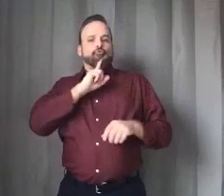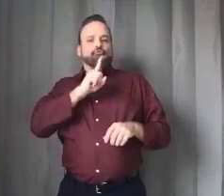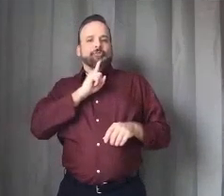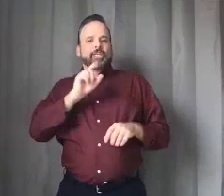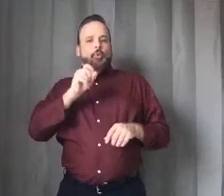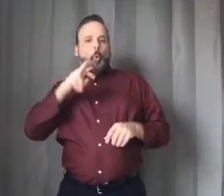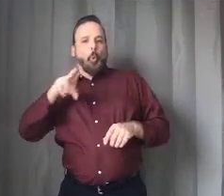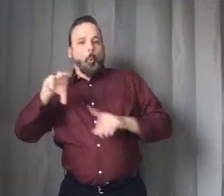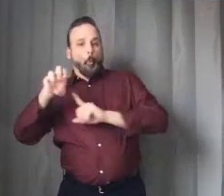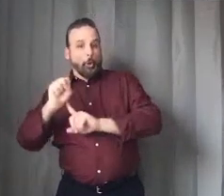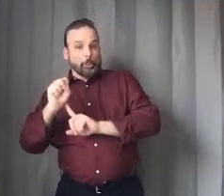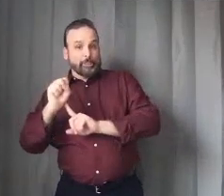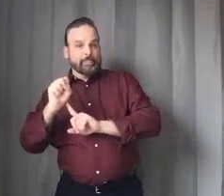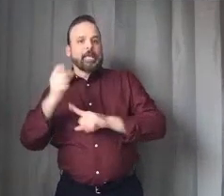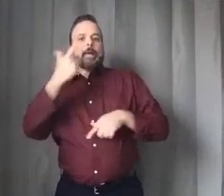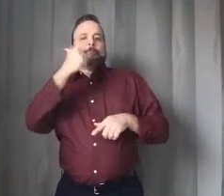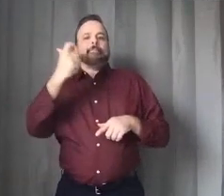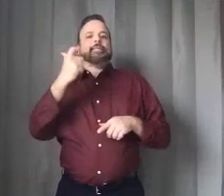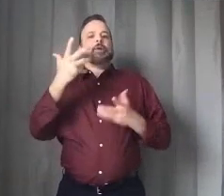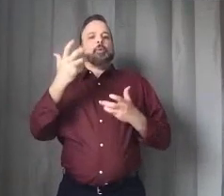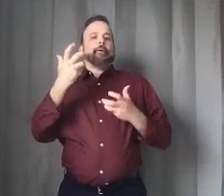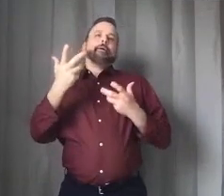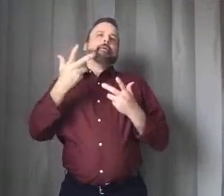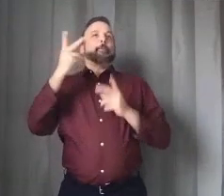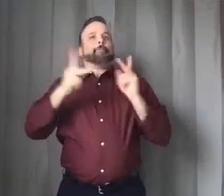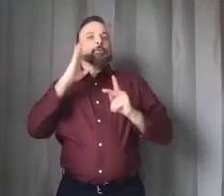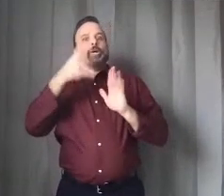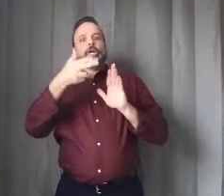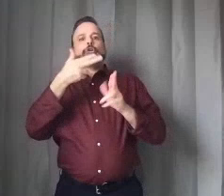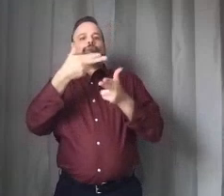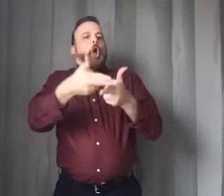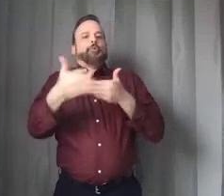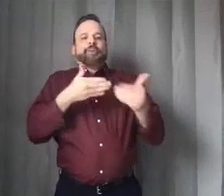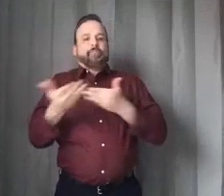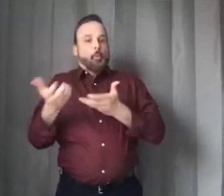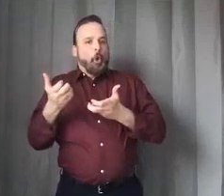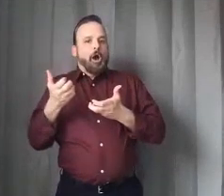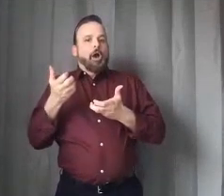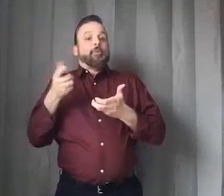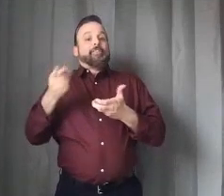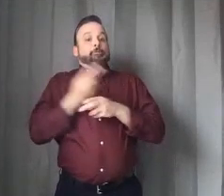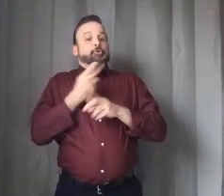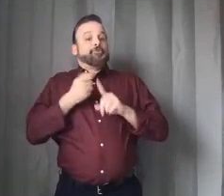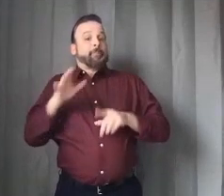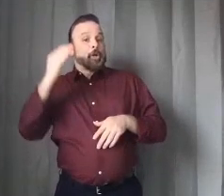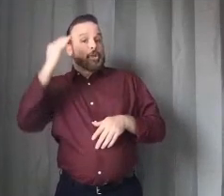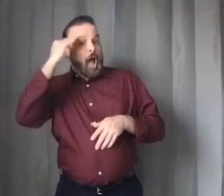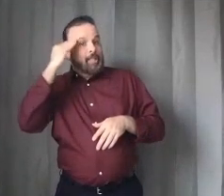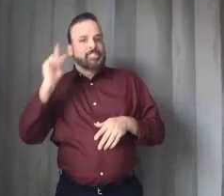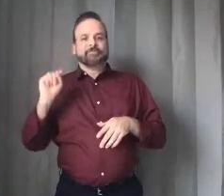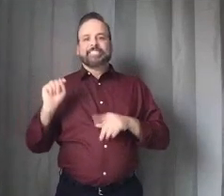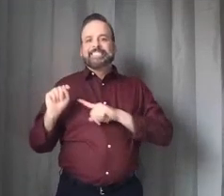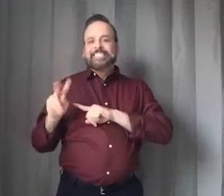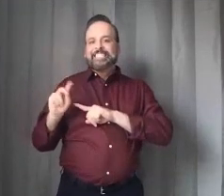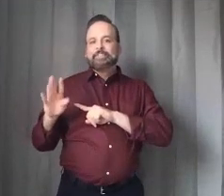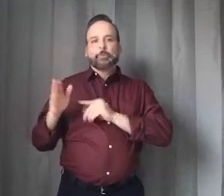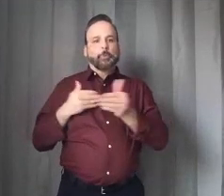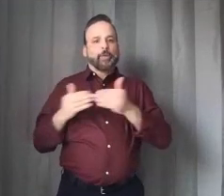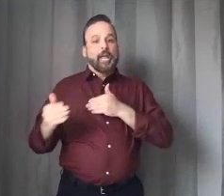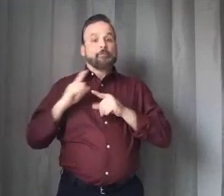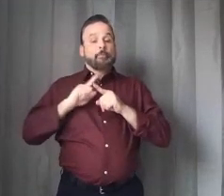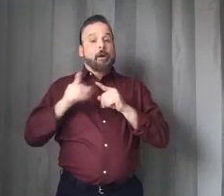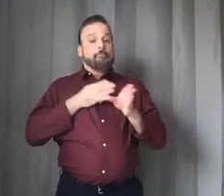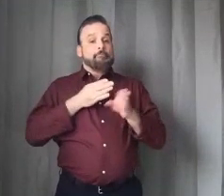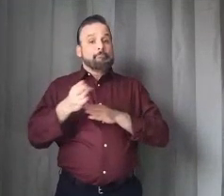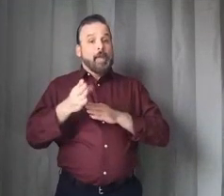just used their own knowledge of like television or anything like that. But really the core of it, I